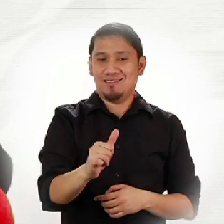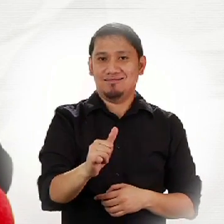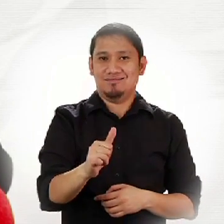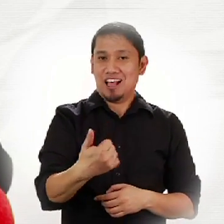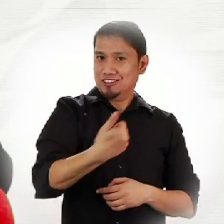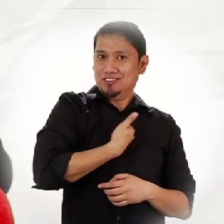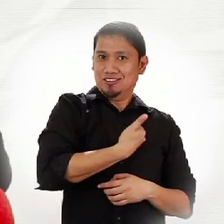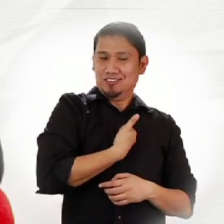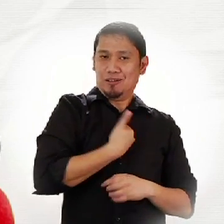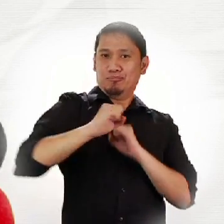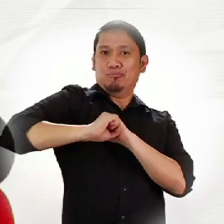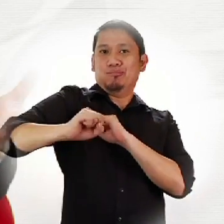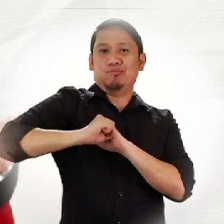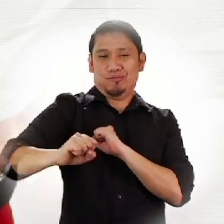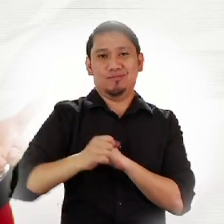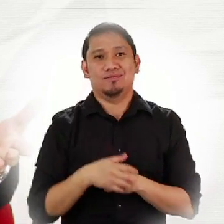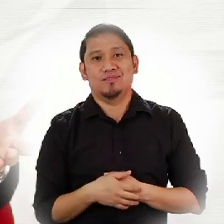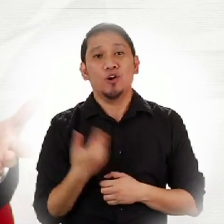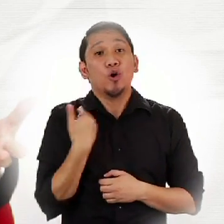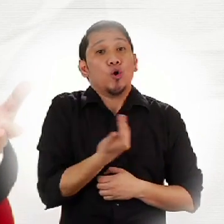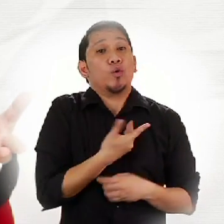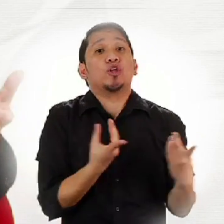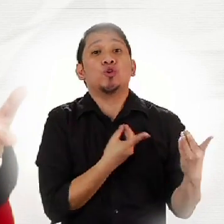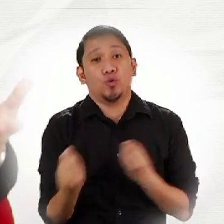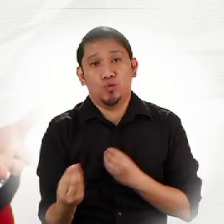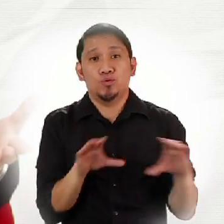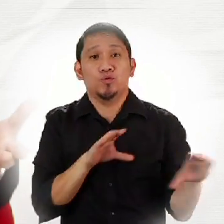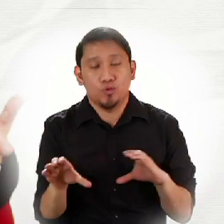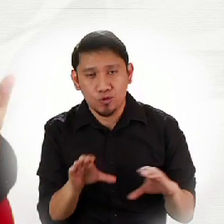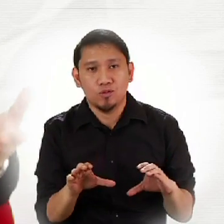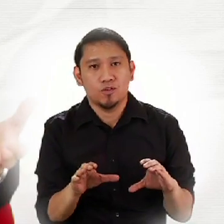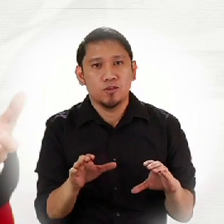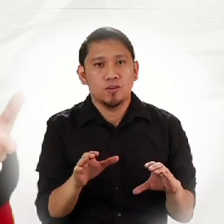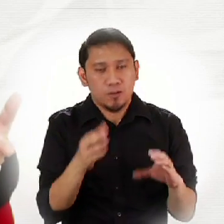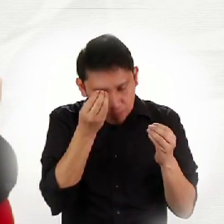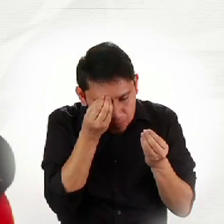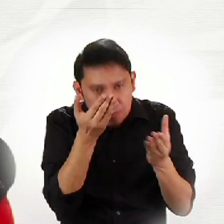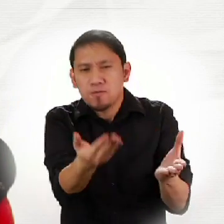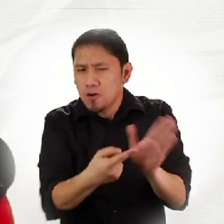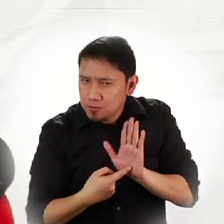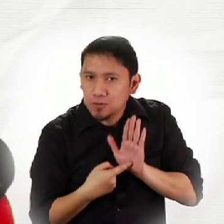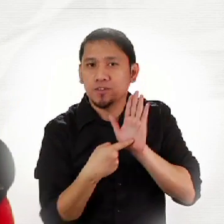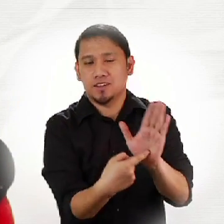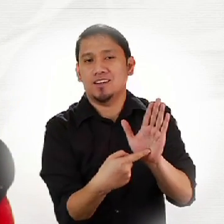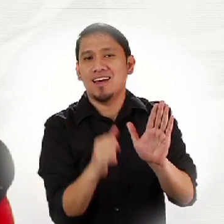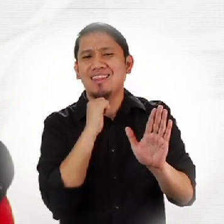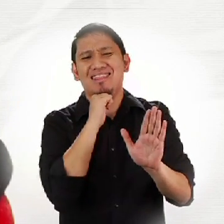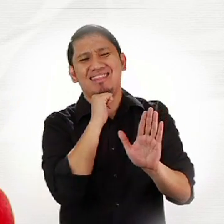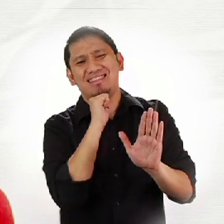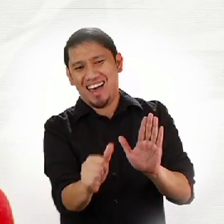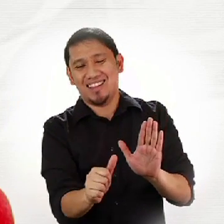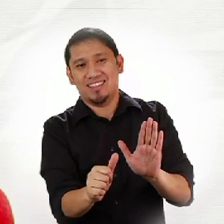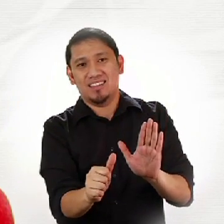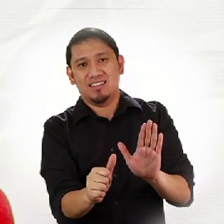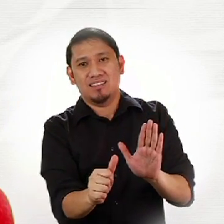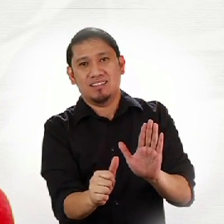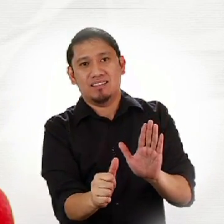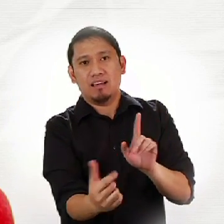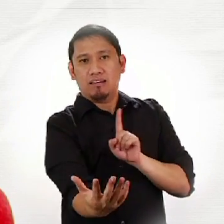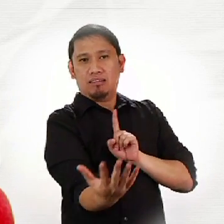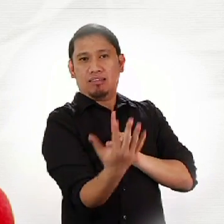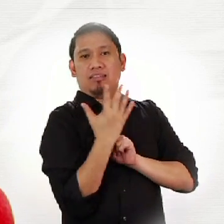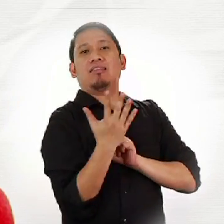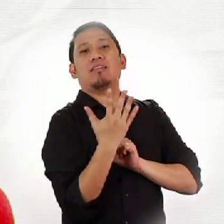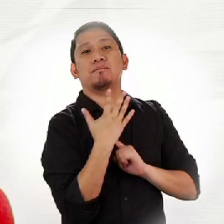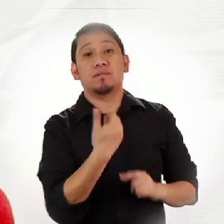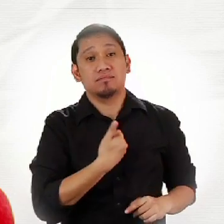self-promotional. We do our good deeds and make them known and seen, not in order to draw people's